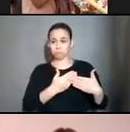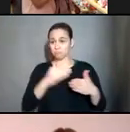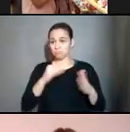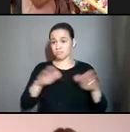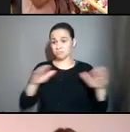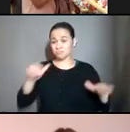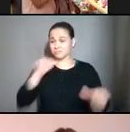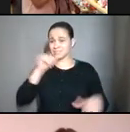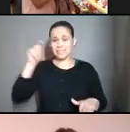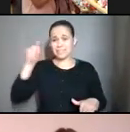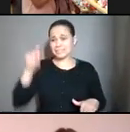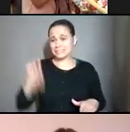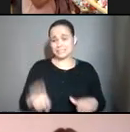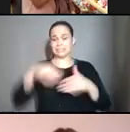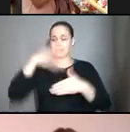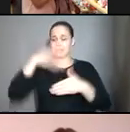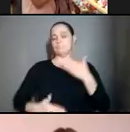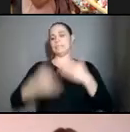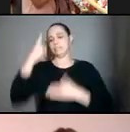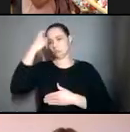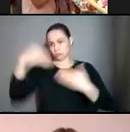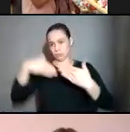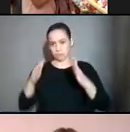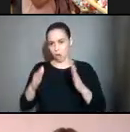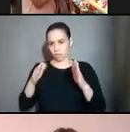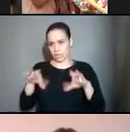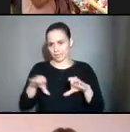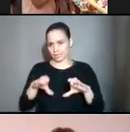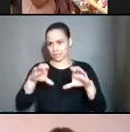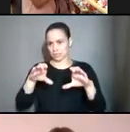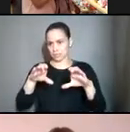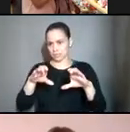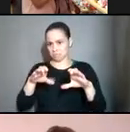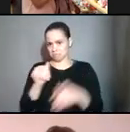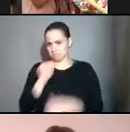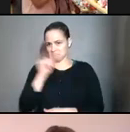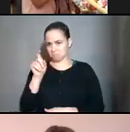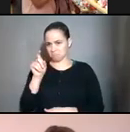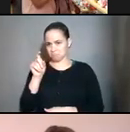and activities in order to bypass those activities.